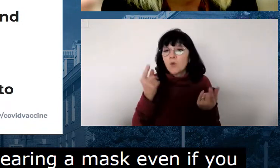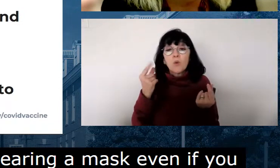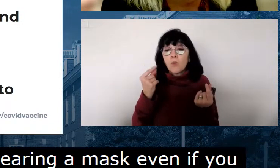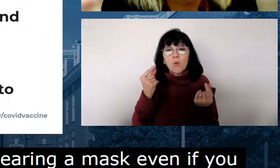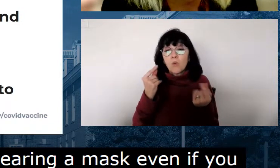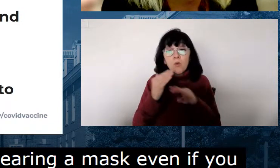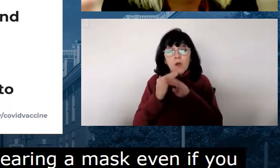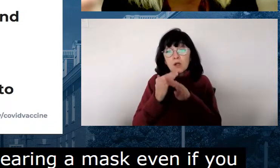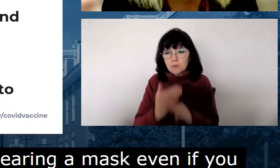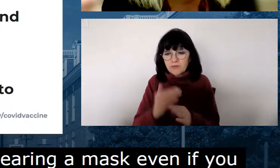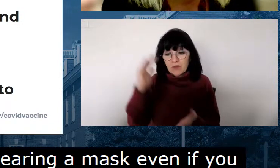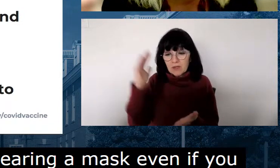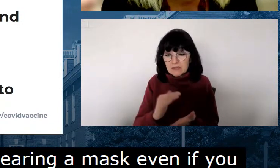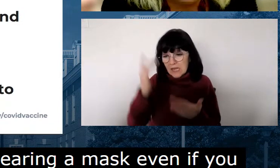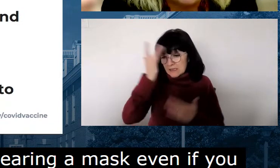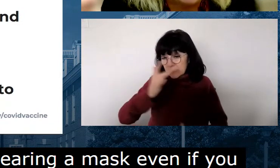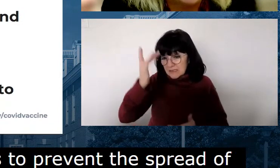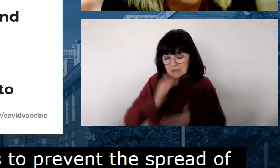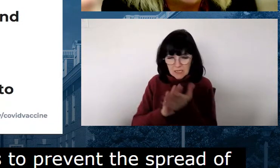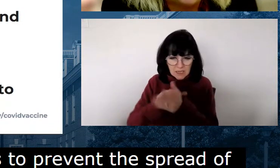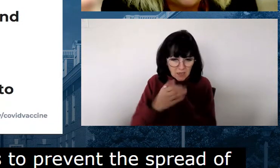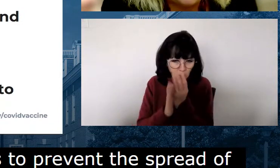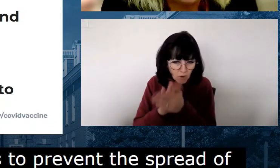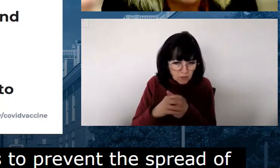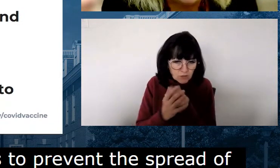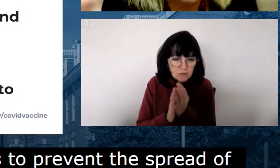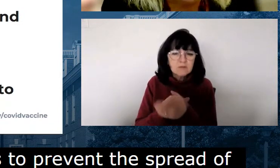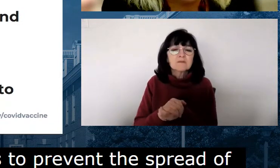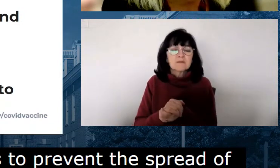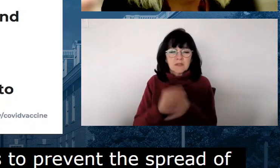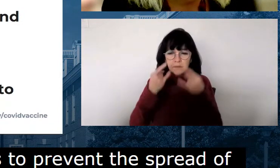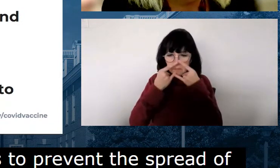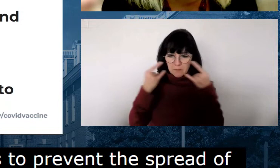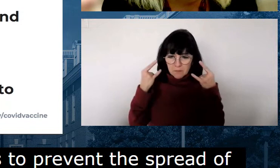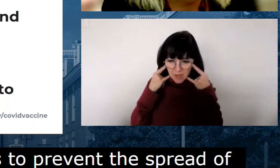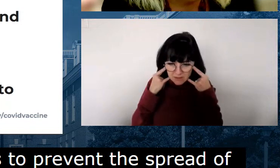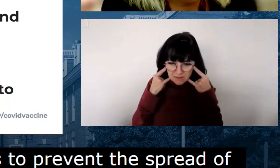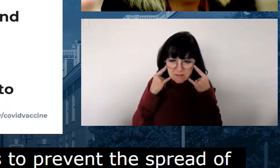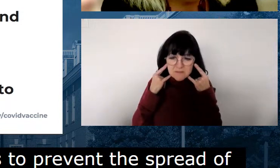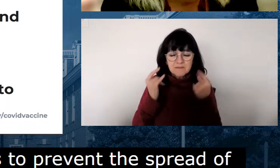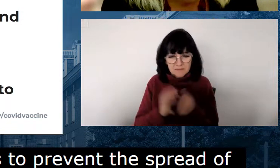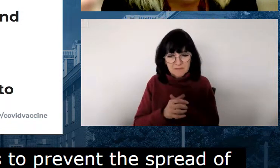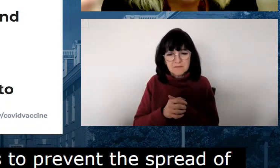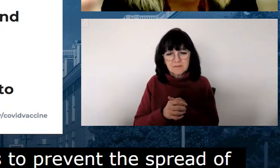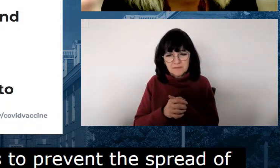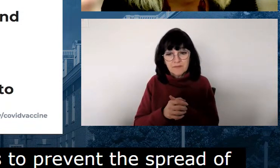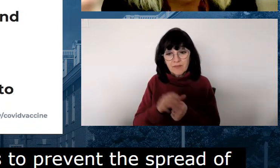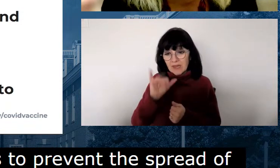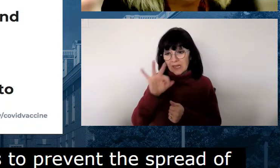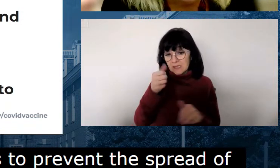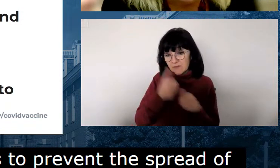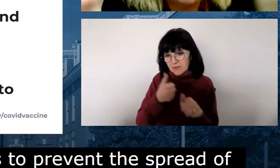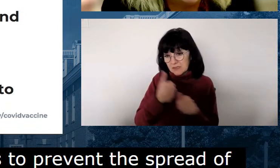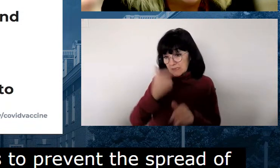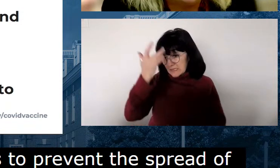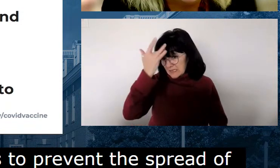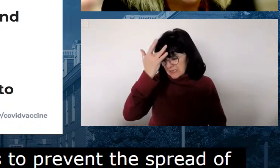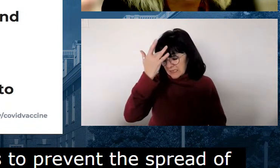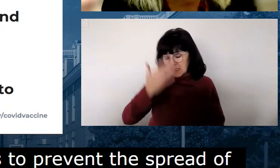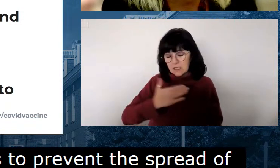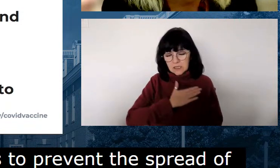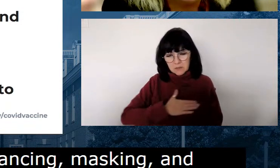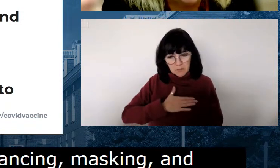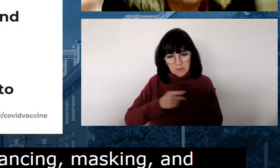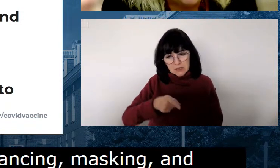is socially distancing. It is masking, and it is vaccination. If you're sick, we want you to get tested